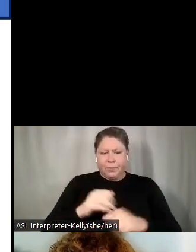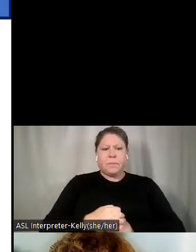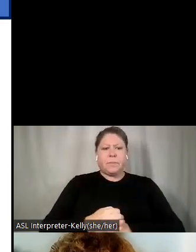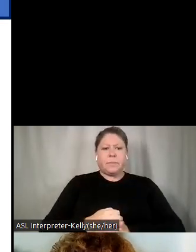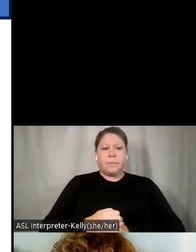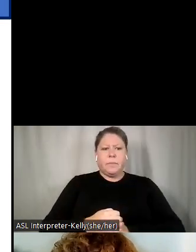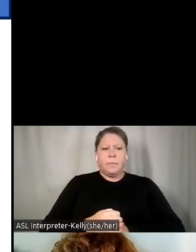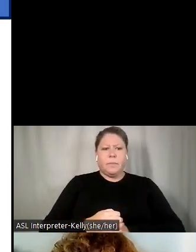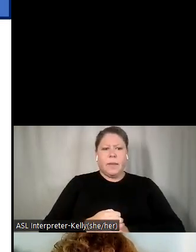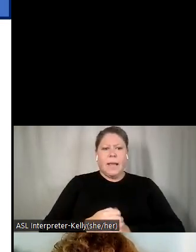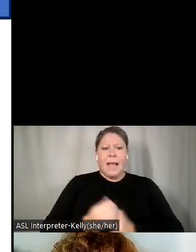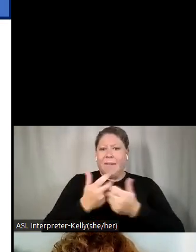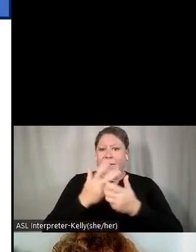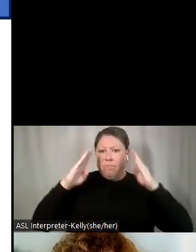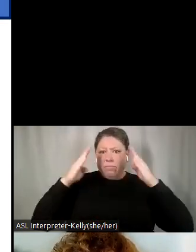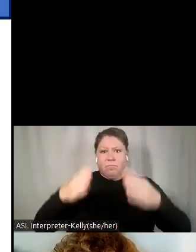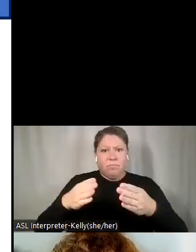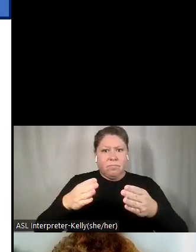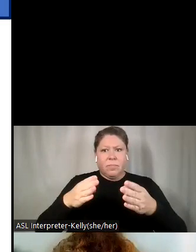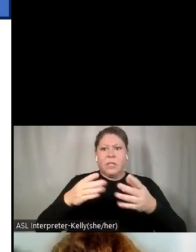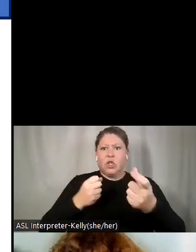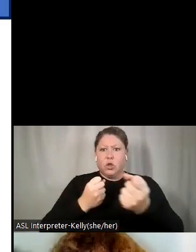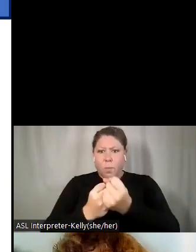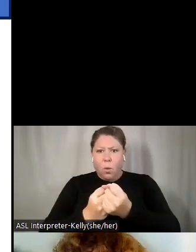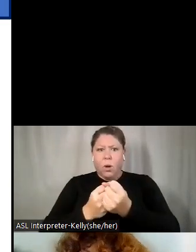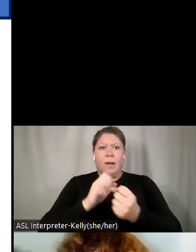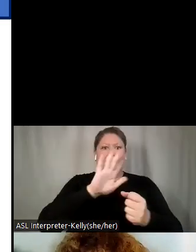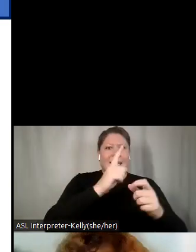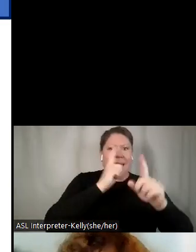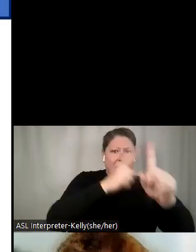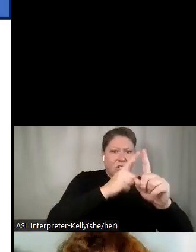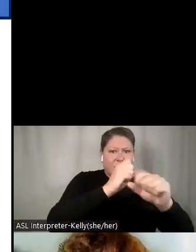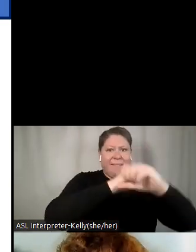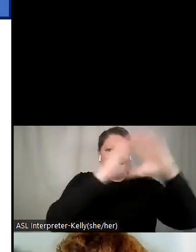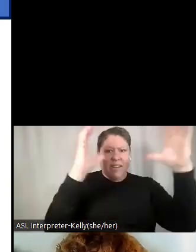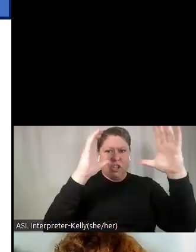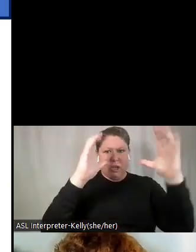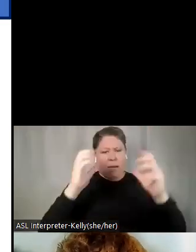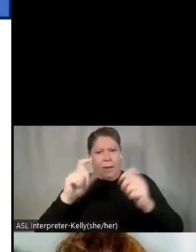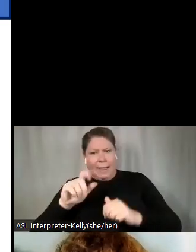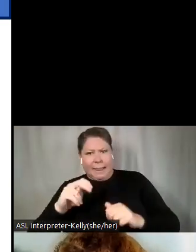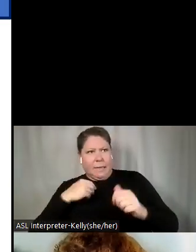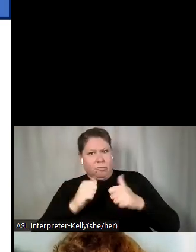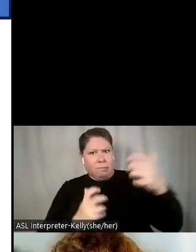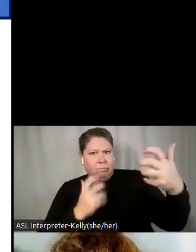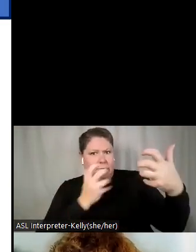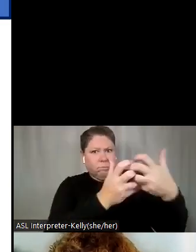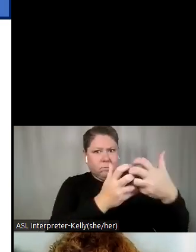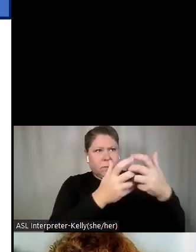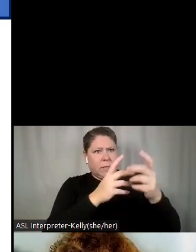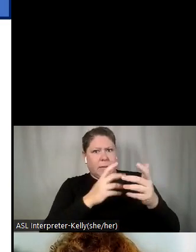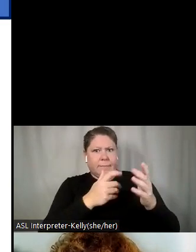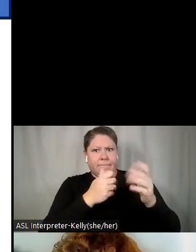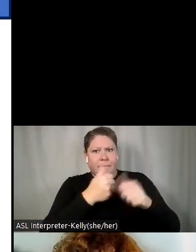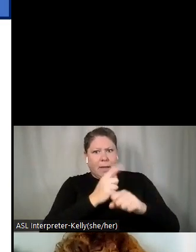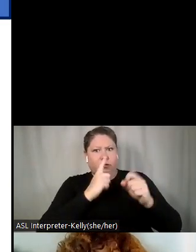the lean transformation is very much in support of the vision and the mission. And you'll see some additional graphics and communication devices that